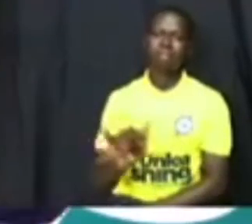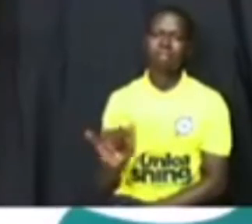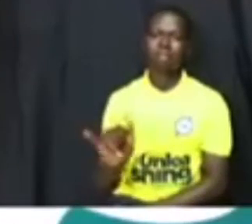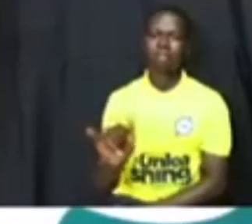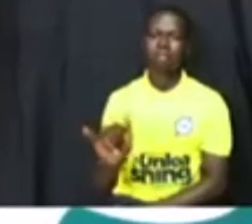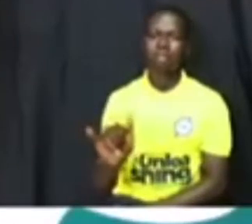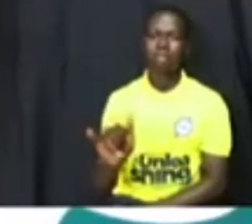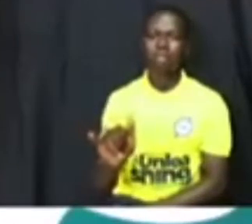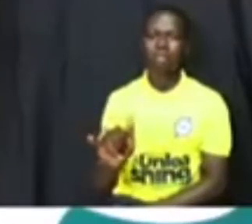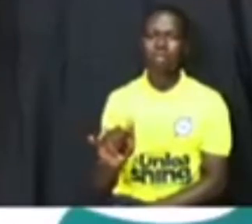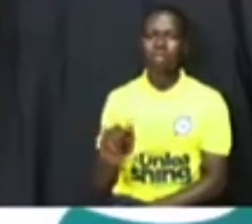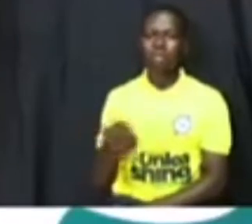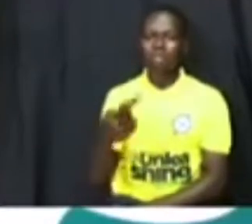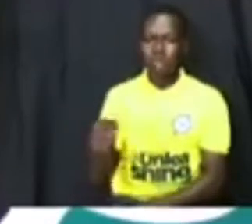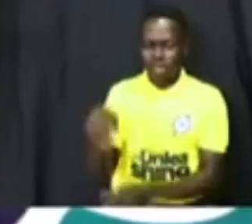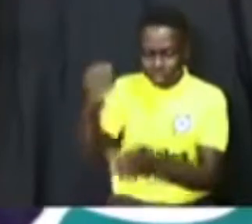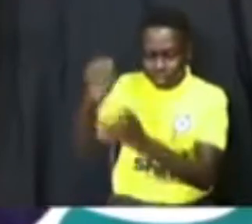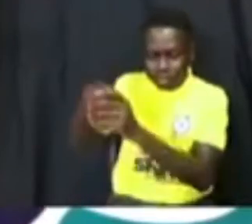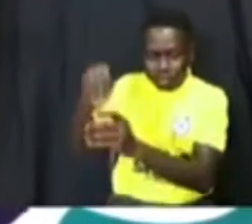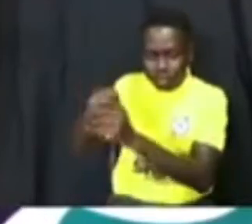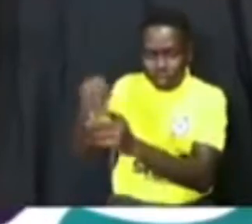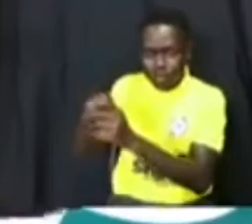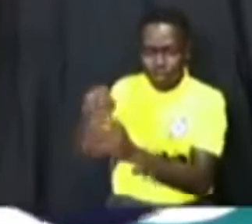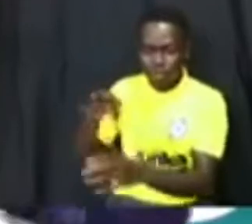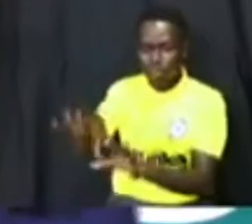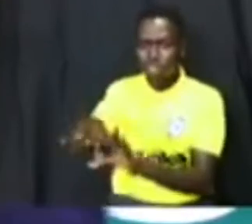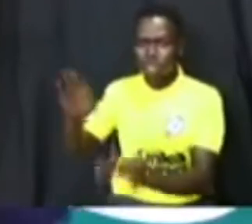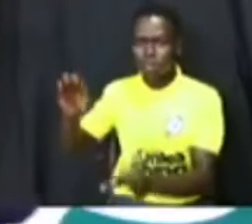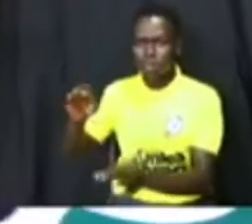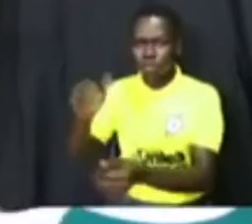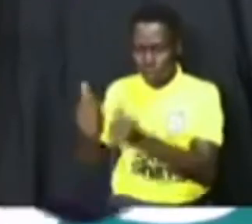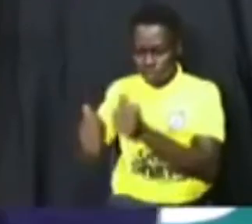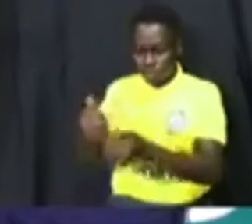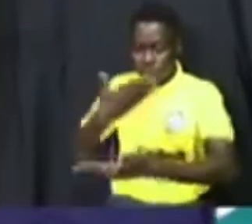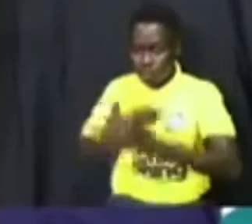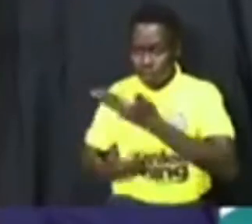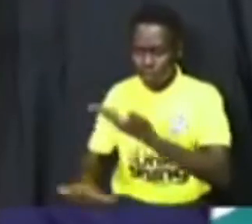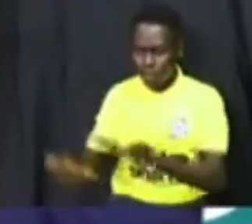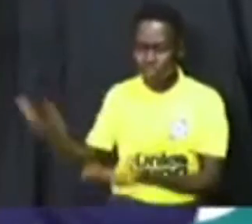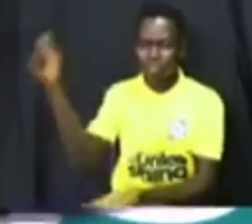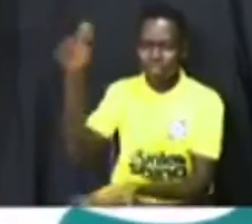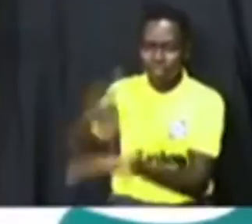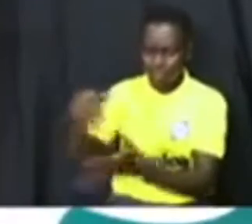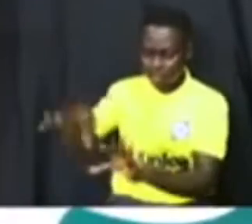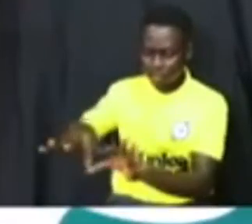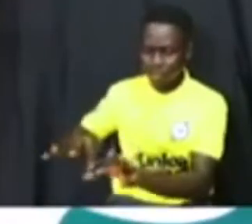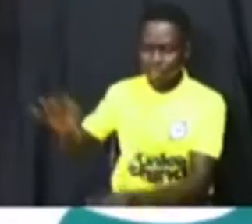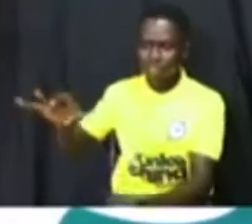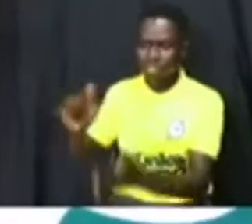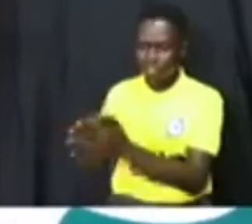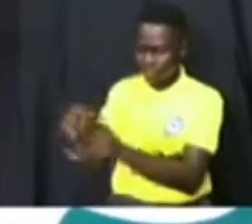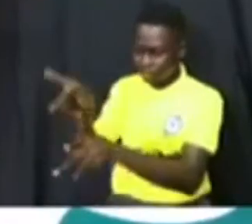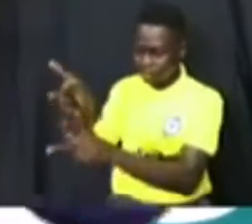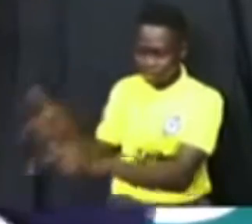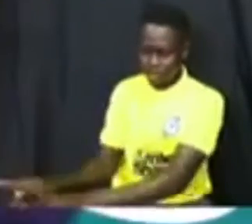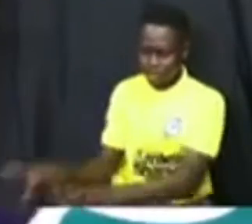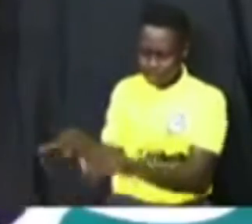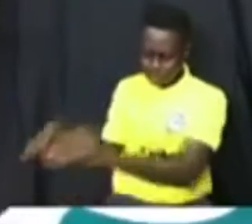The within spirit, which is the born again spirit that was deposited in